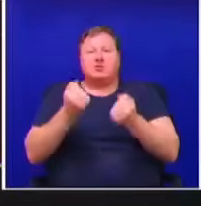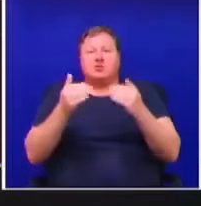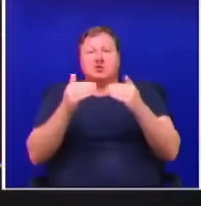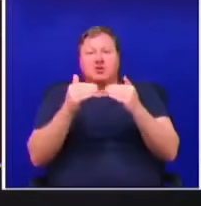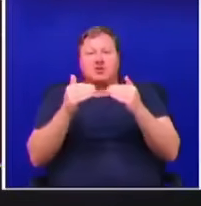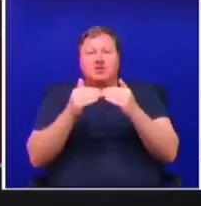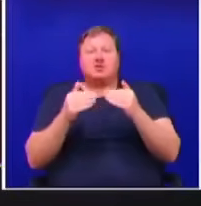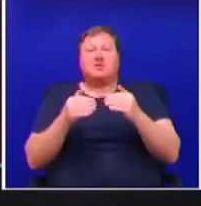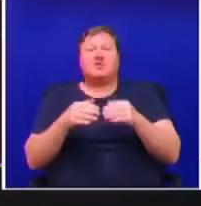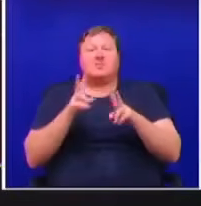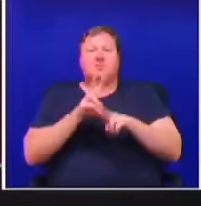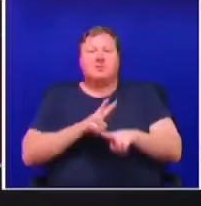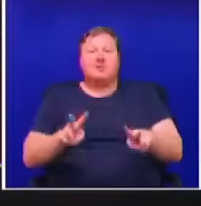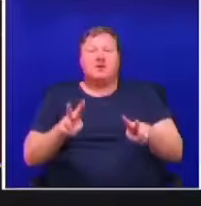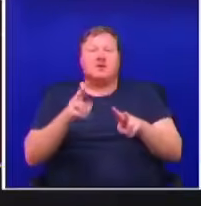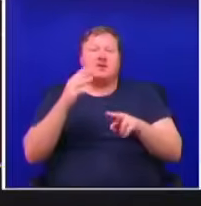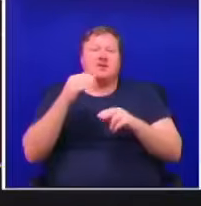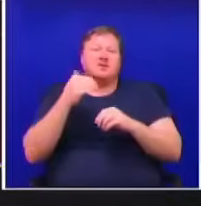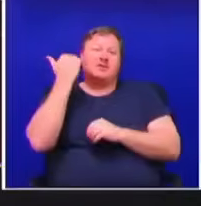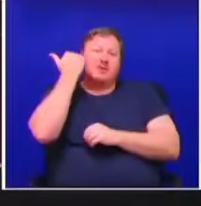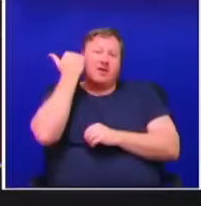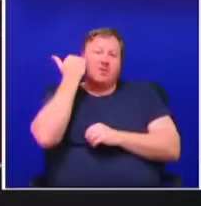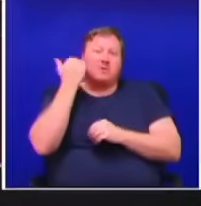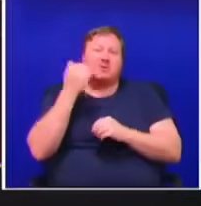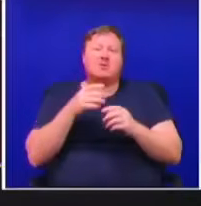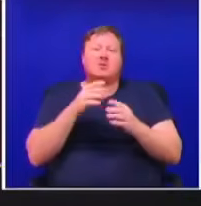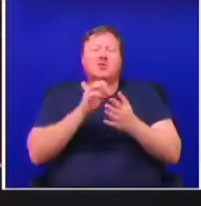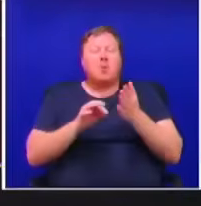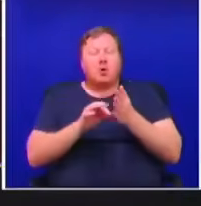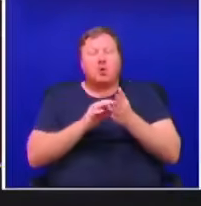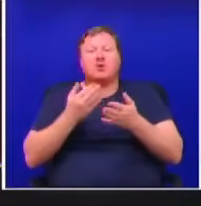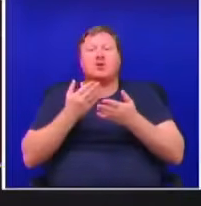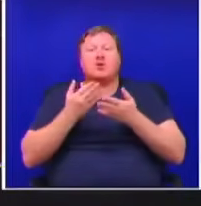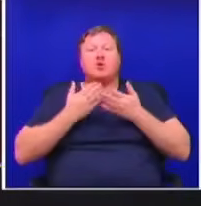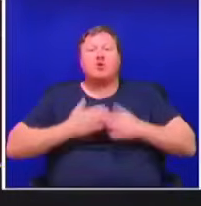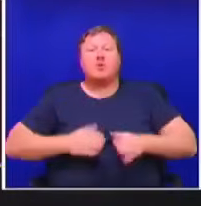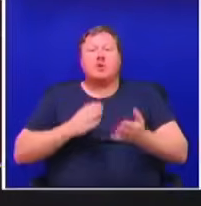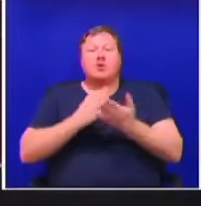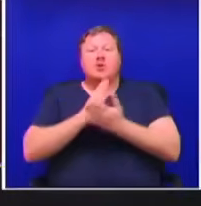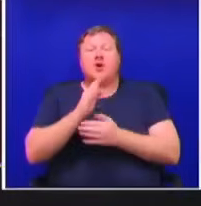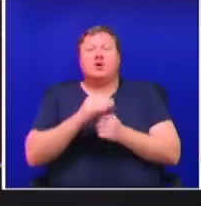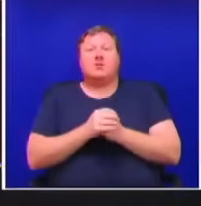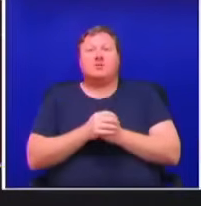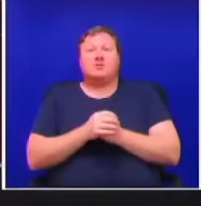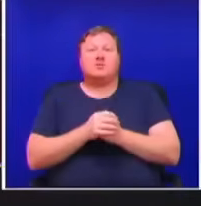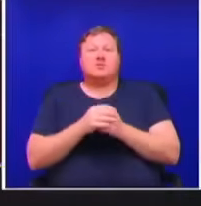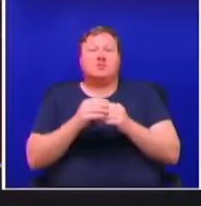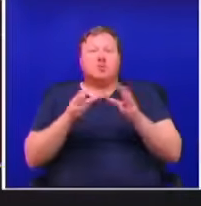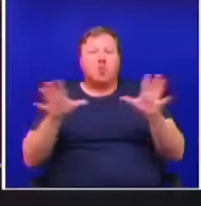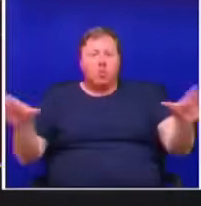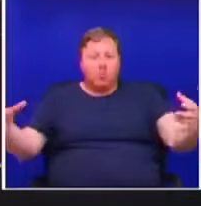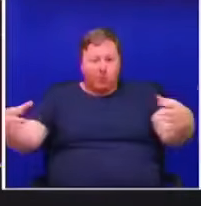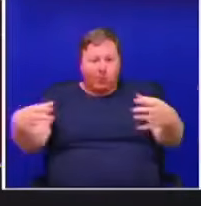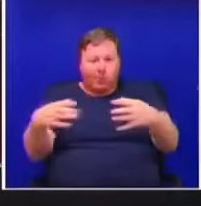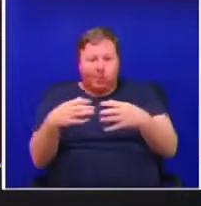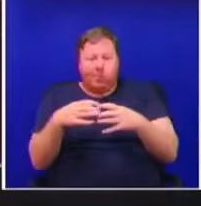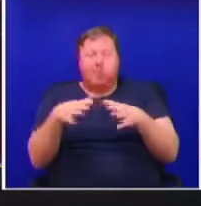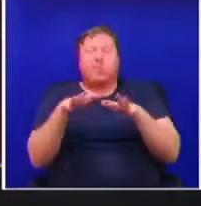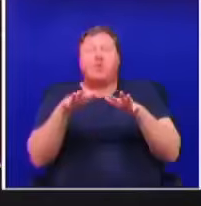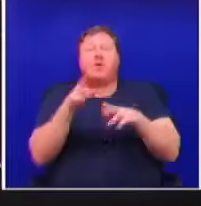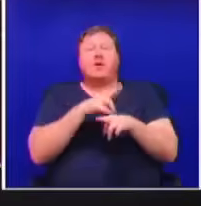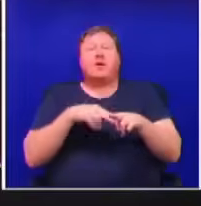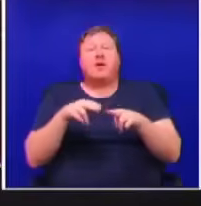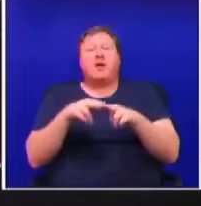governance, democracy, and human rights. That was the collection of people who were at the National